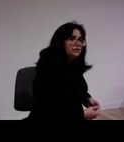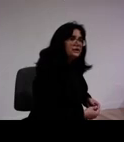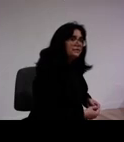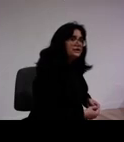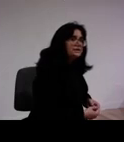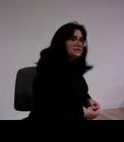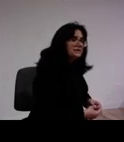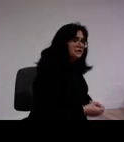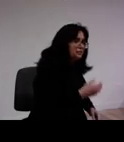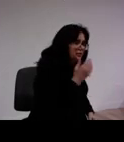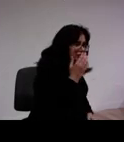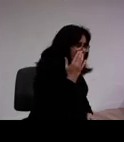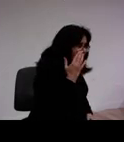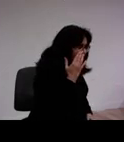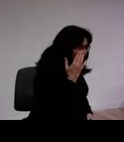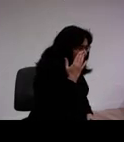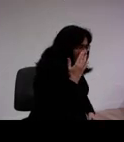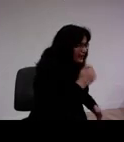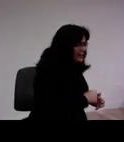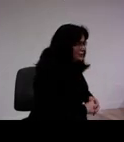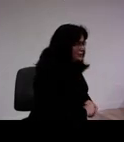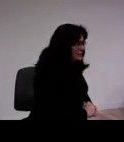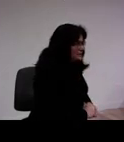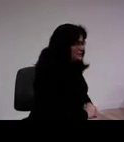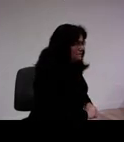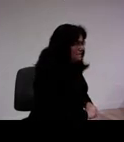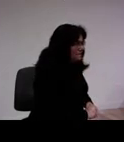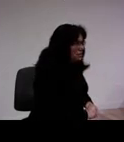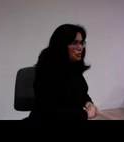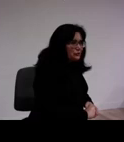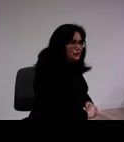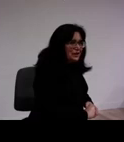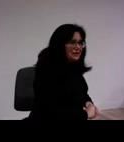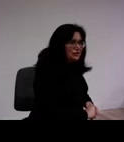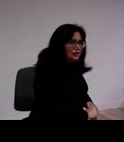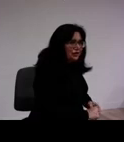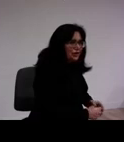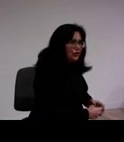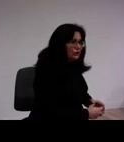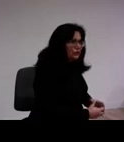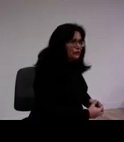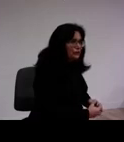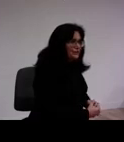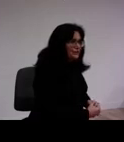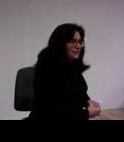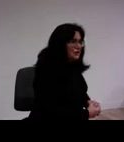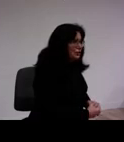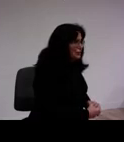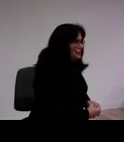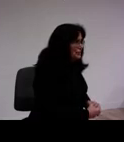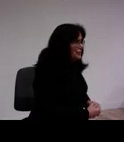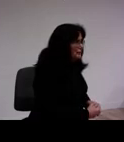undergraduate degree and a master's in anthropology. And because of the nature of